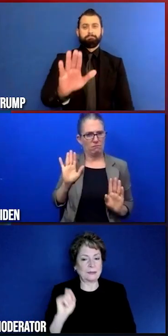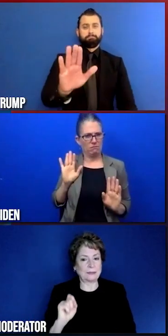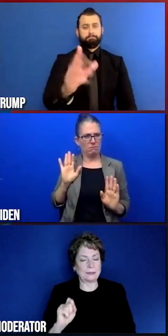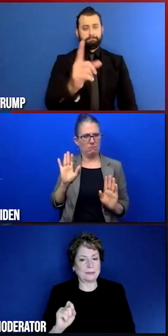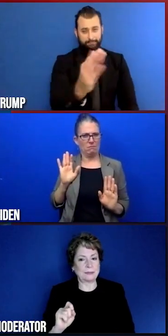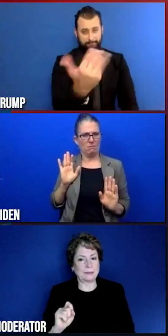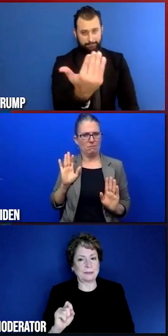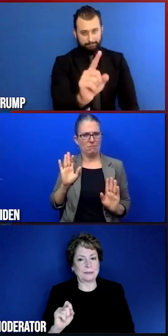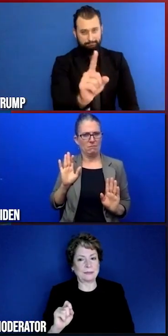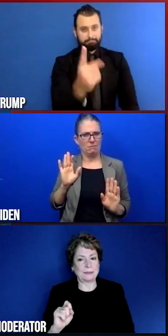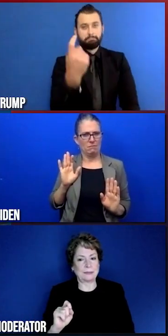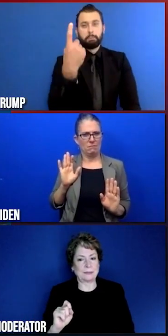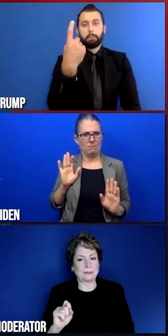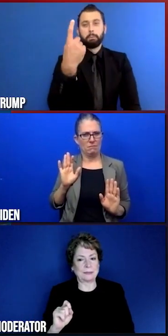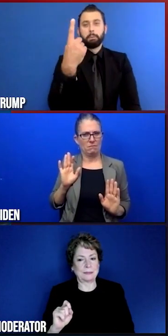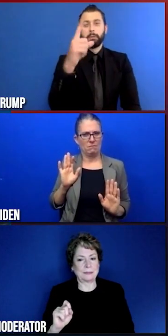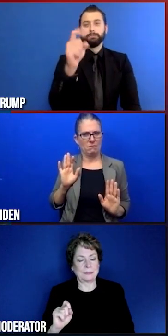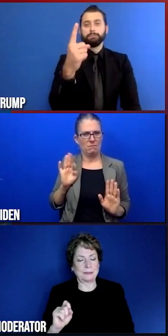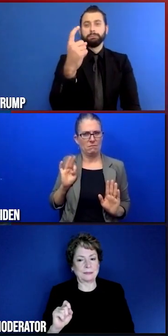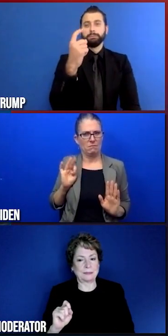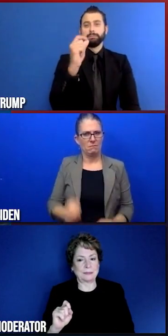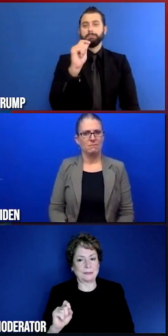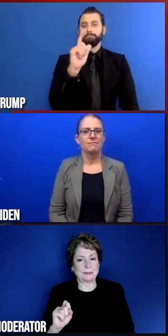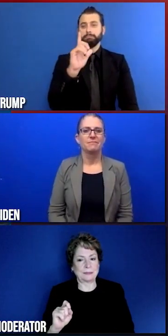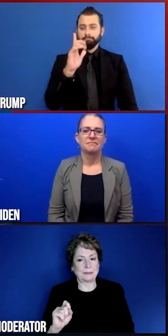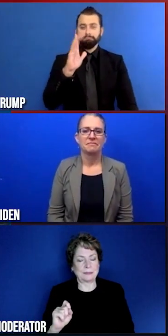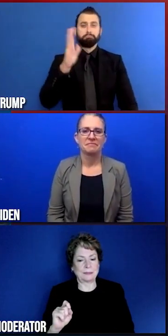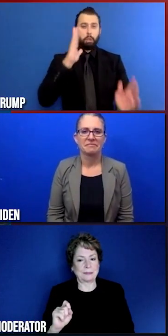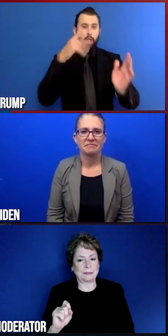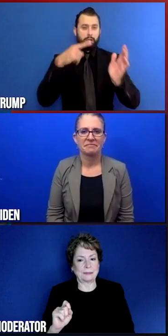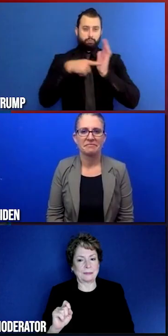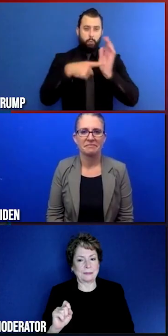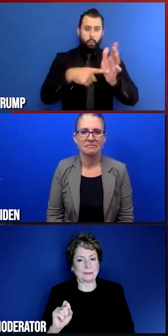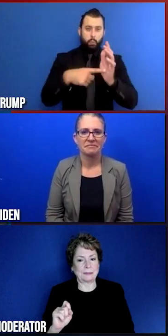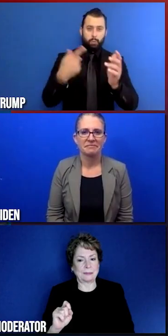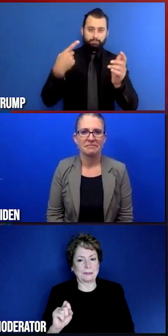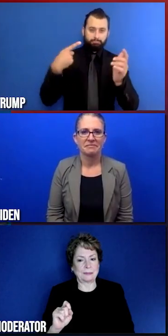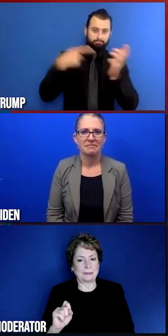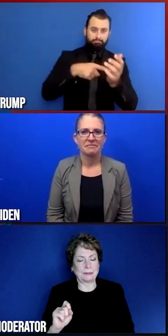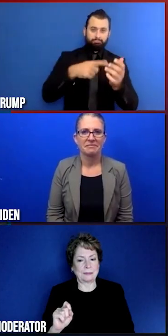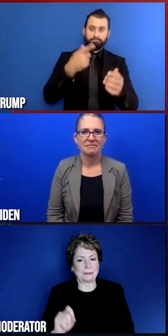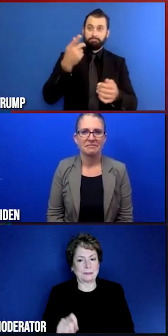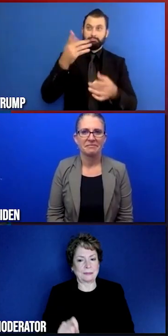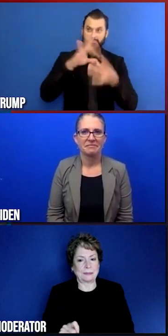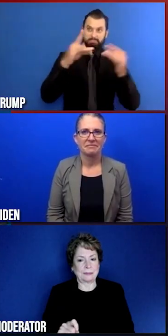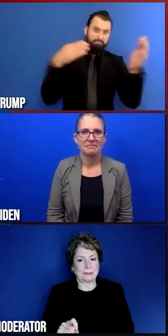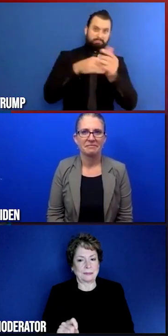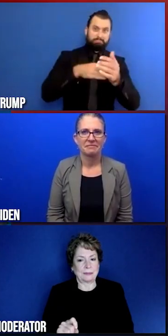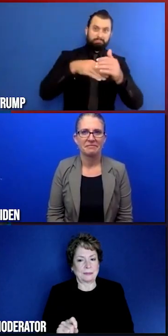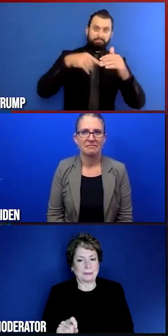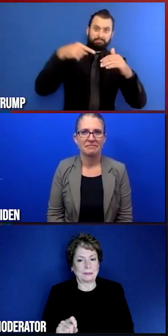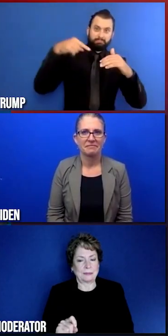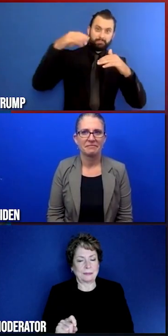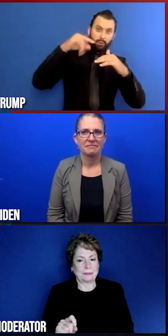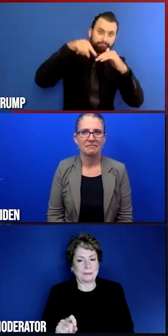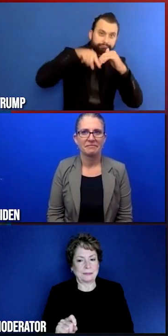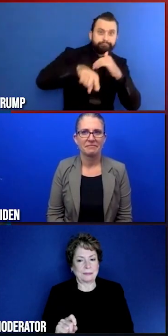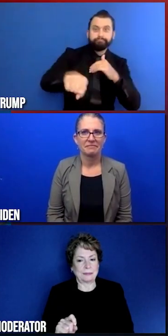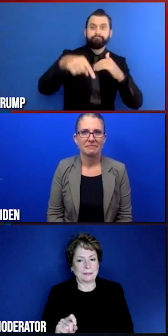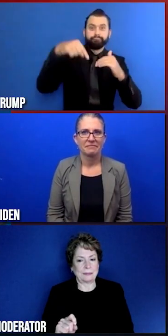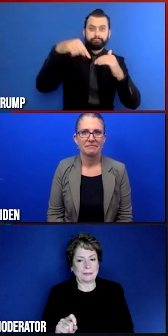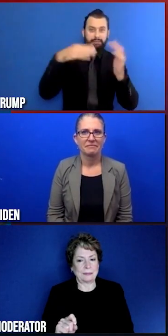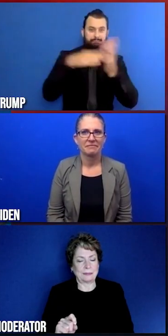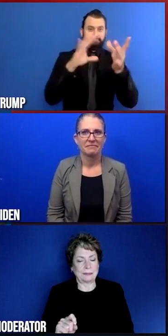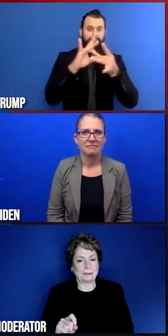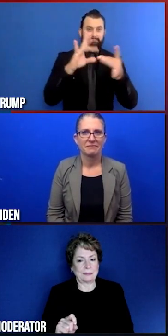that to you tomorrow. I am against fracking. Until he got the nomination, went to Pennsylvania, then he said, but you know what, Pennsylvania? He'll